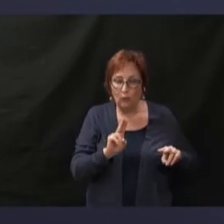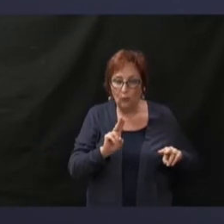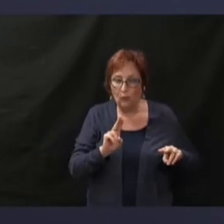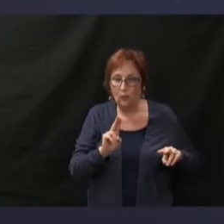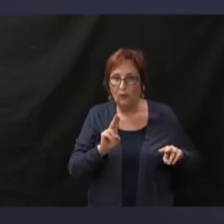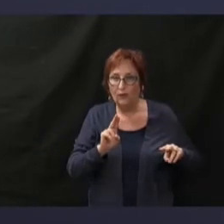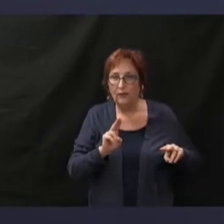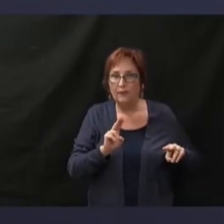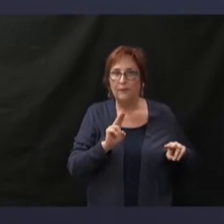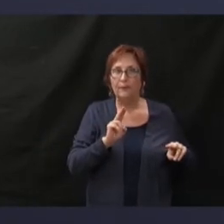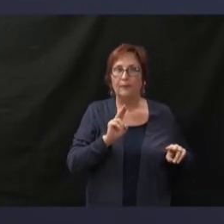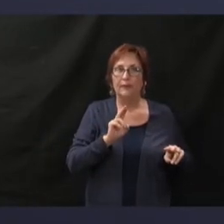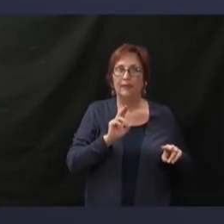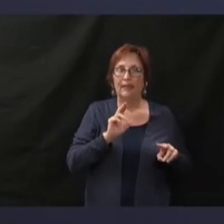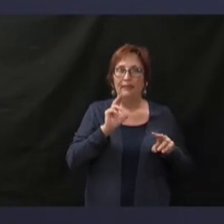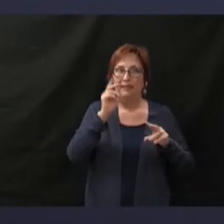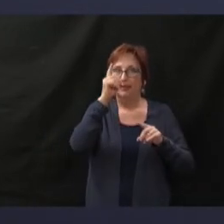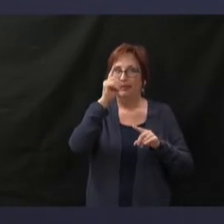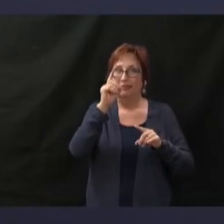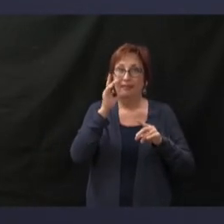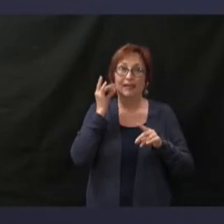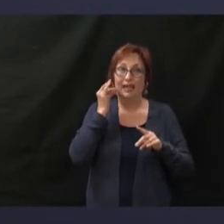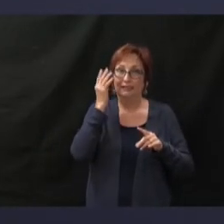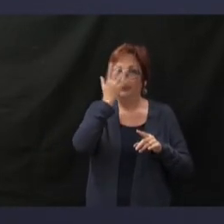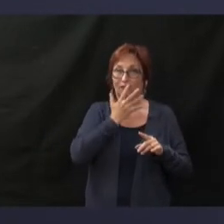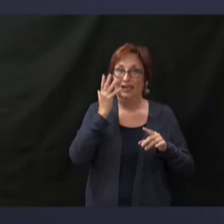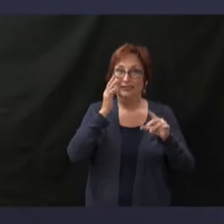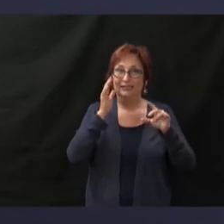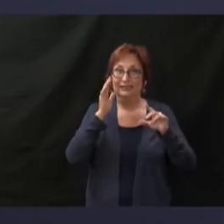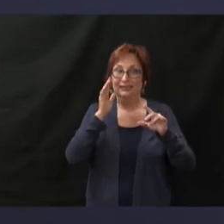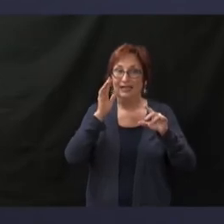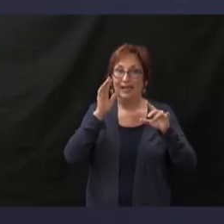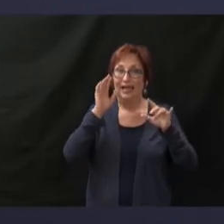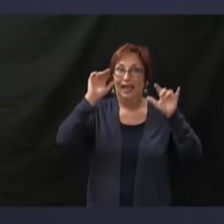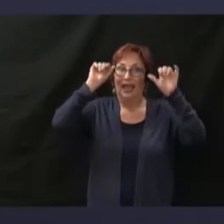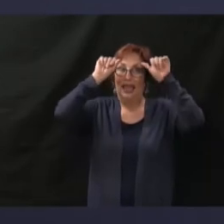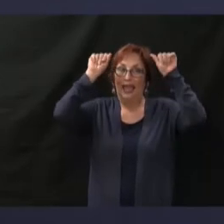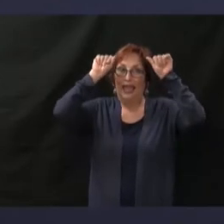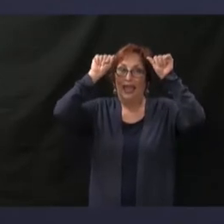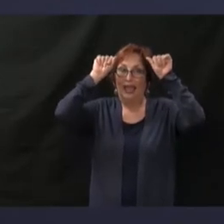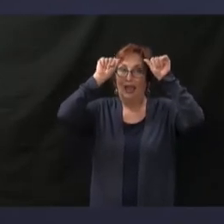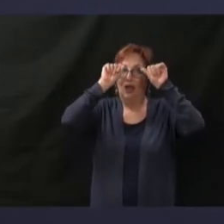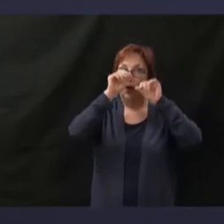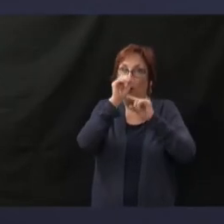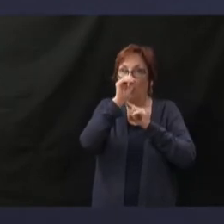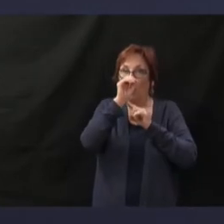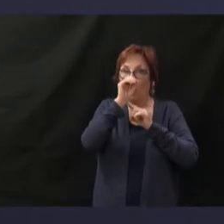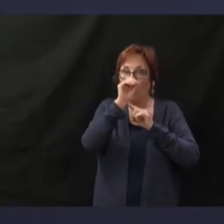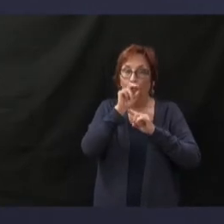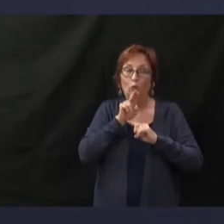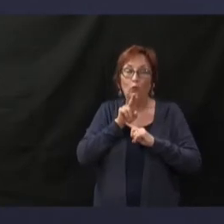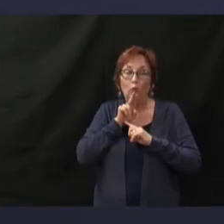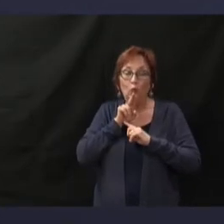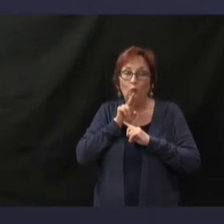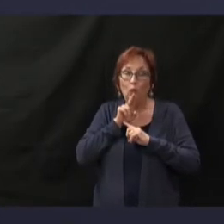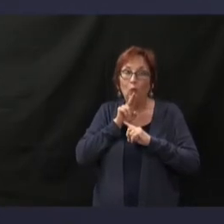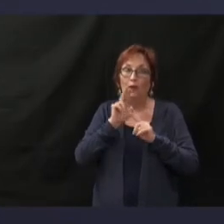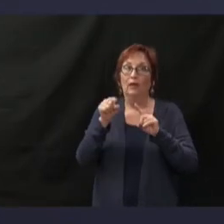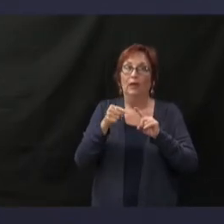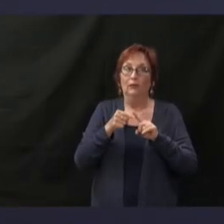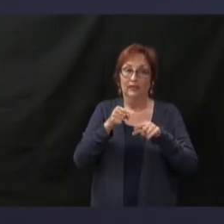that the cat's face is made out of, so that they can really visualize that. And then when it's time to spell